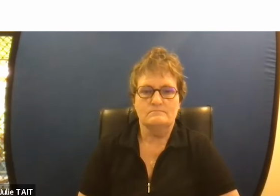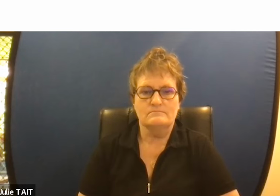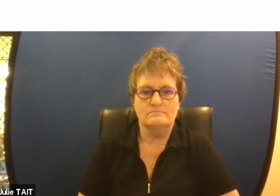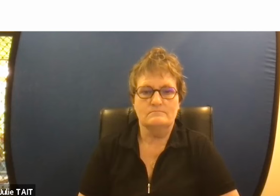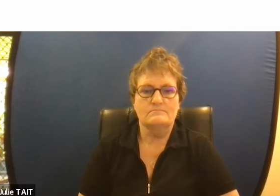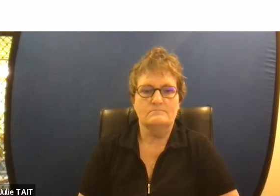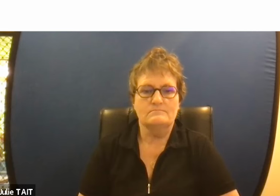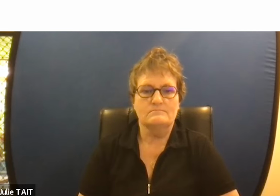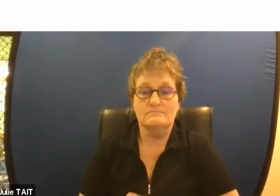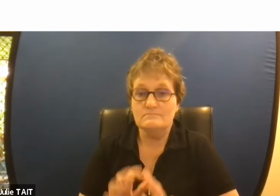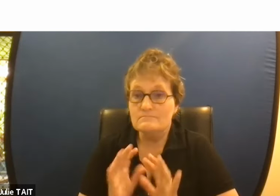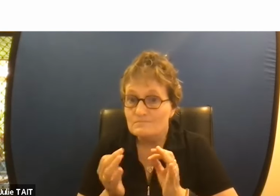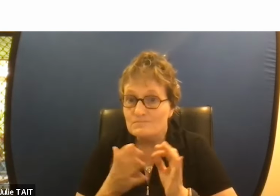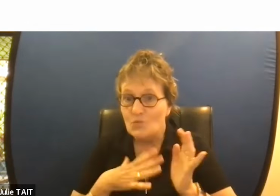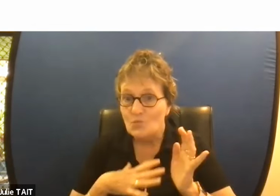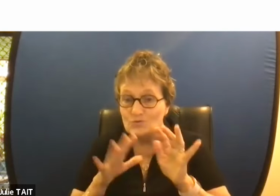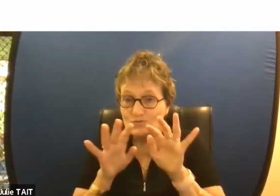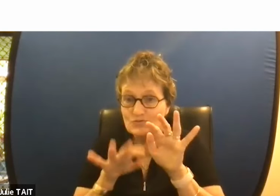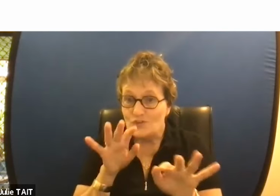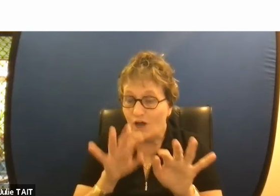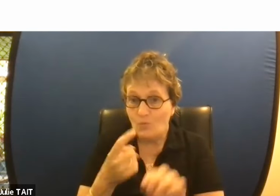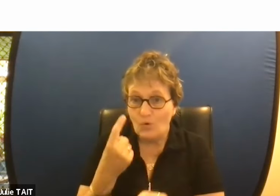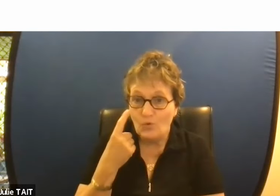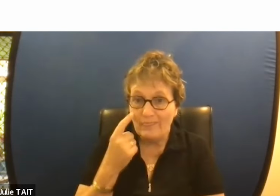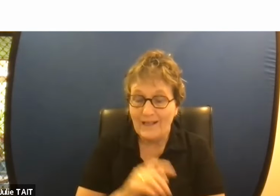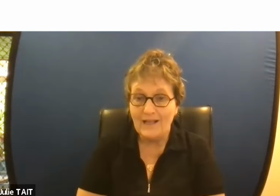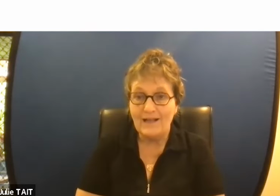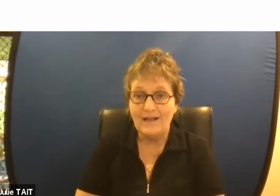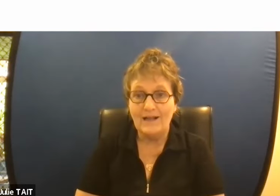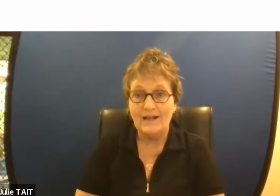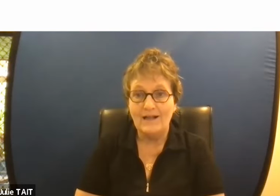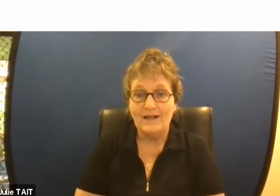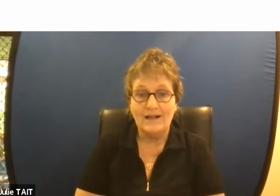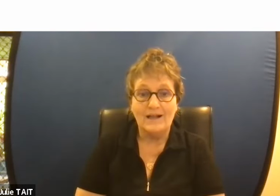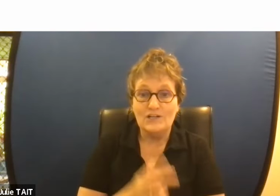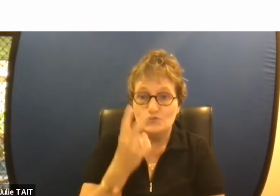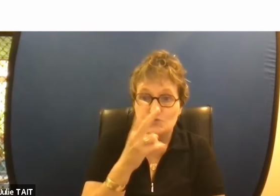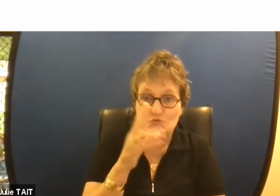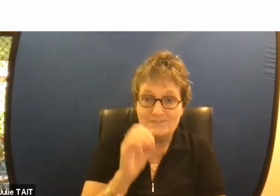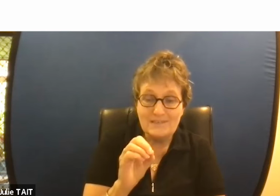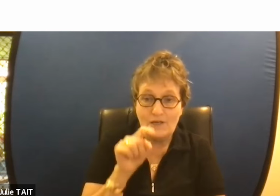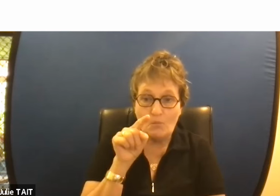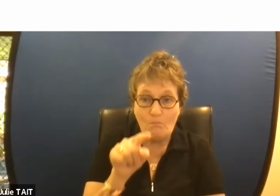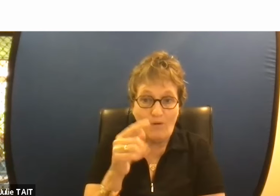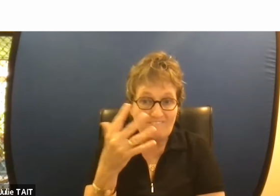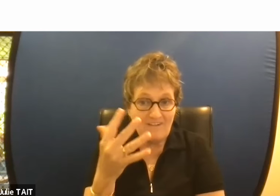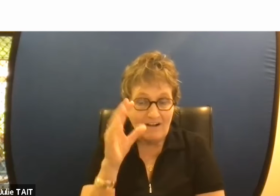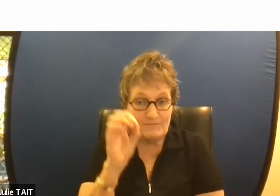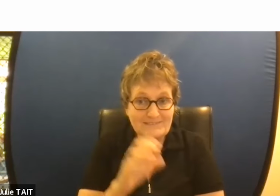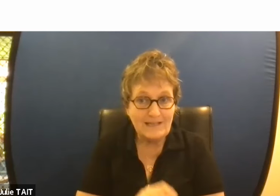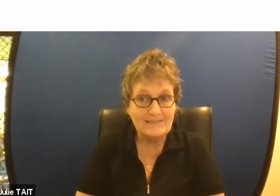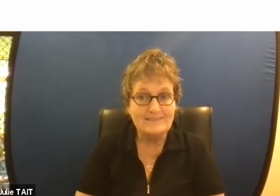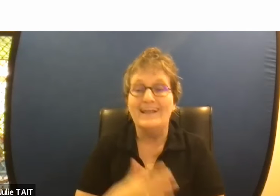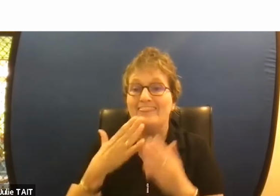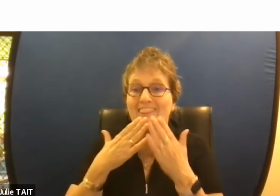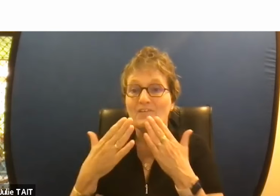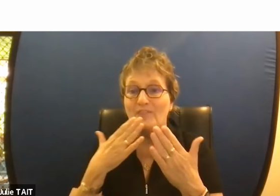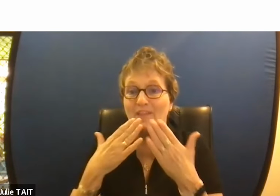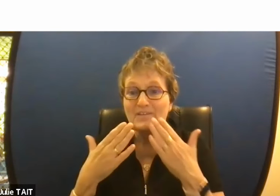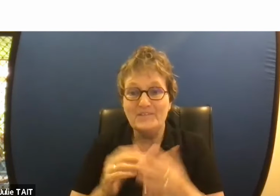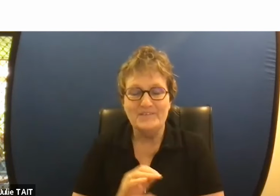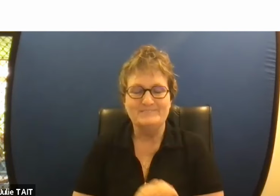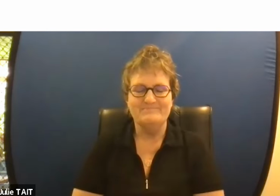Anyone want to type your percentage? 0.5, 2%? Okay, thank you very